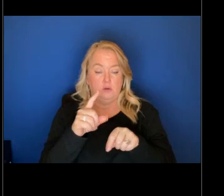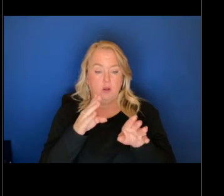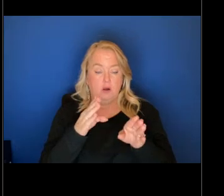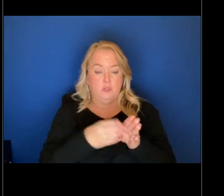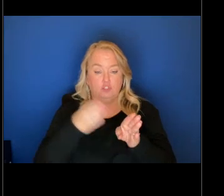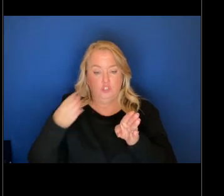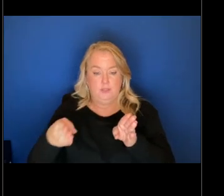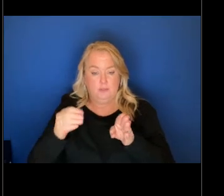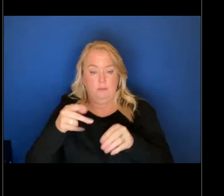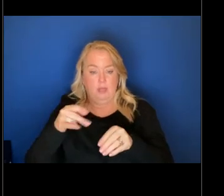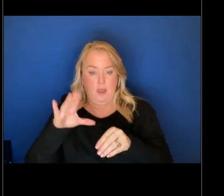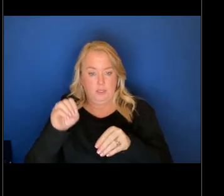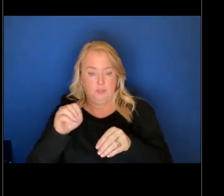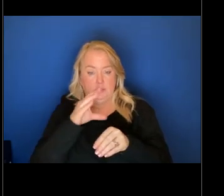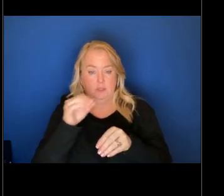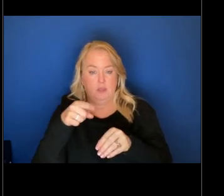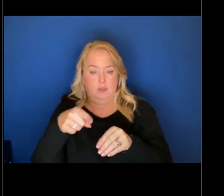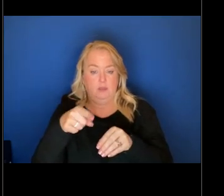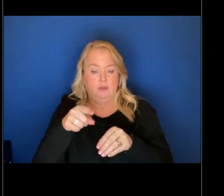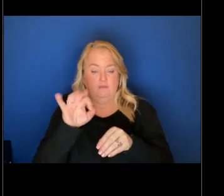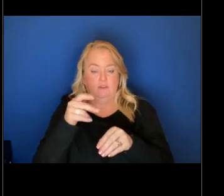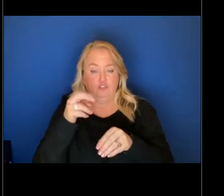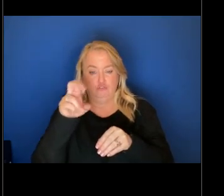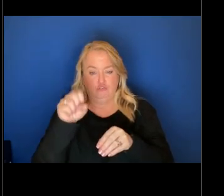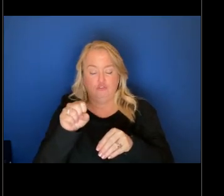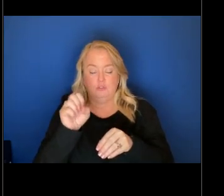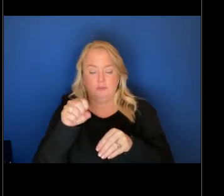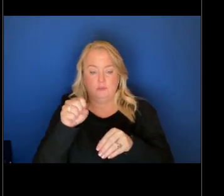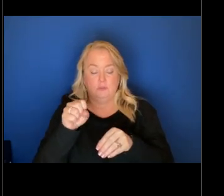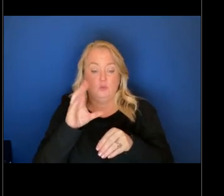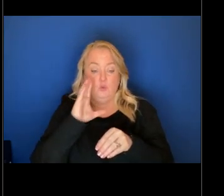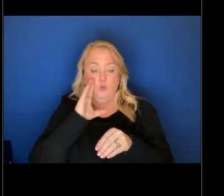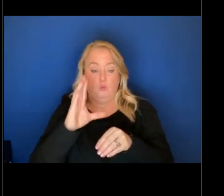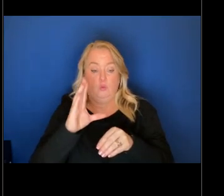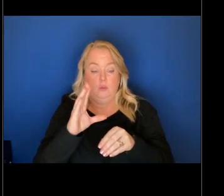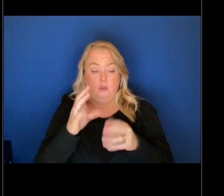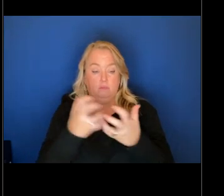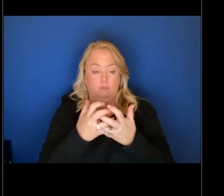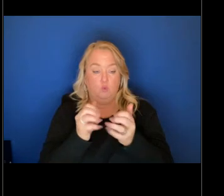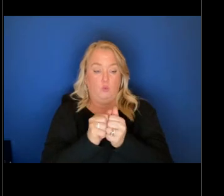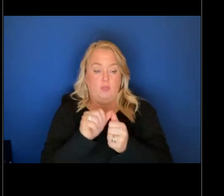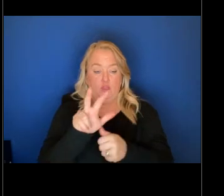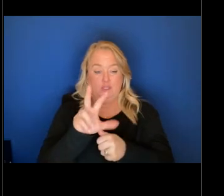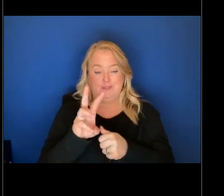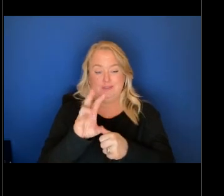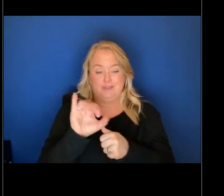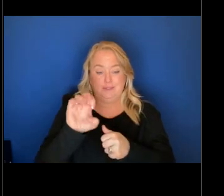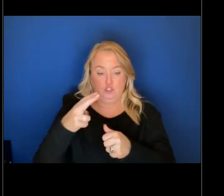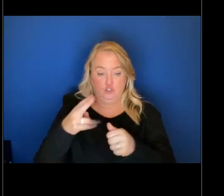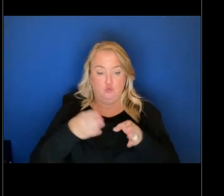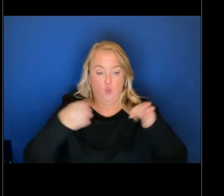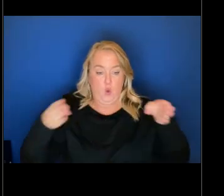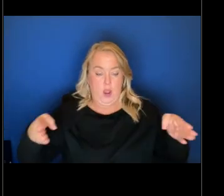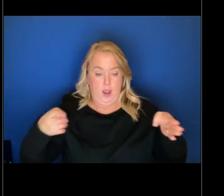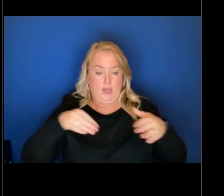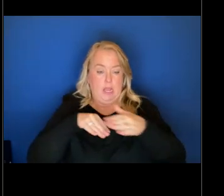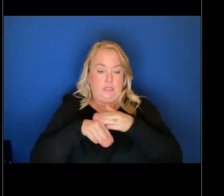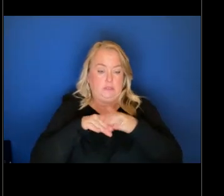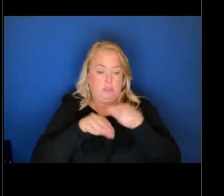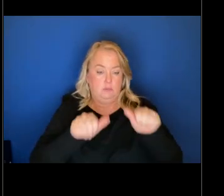appliances and fixtures, combined with the 36-inch wide accessible route into